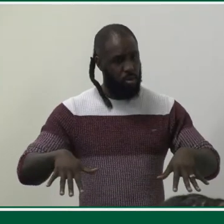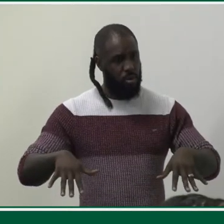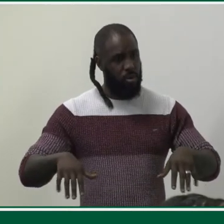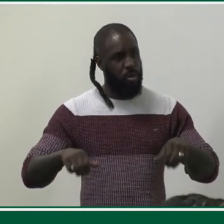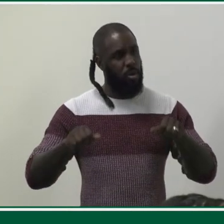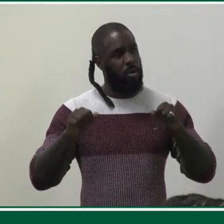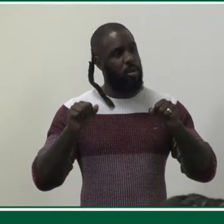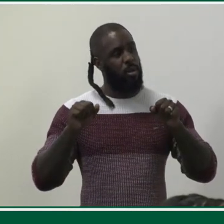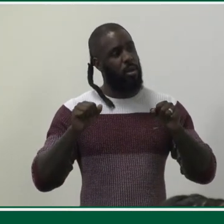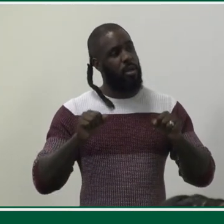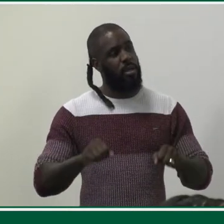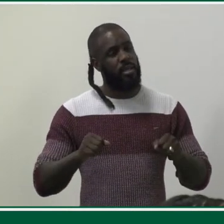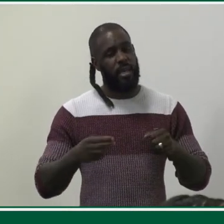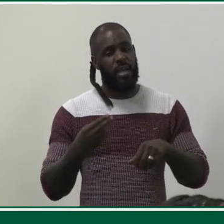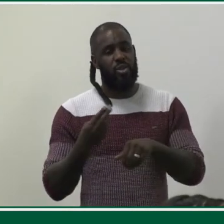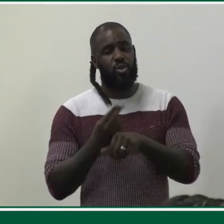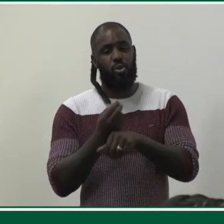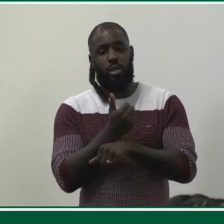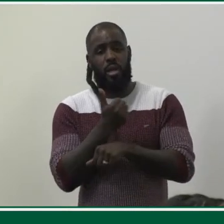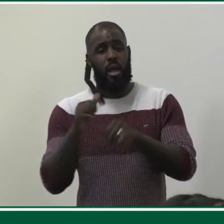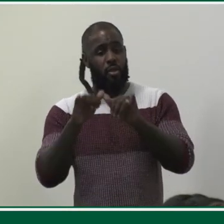across the UC and the CSU system?